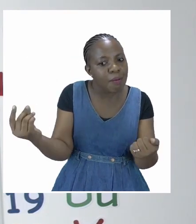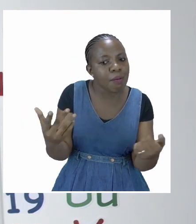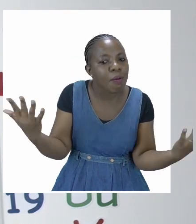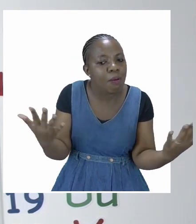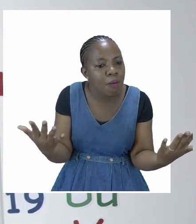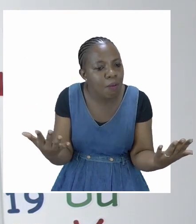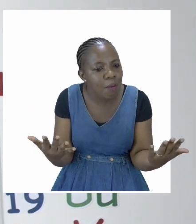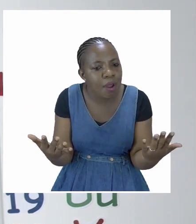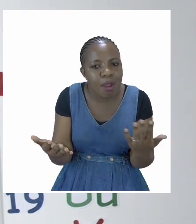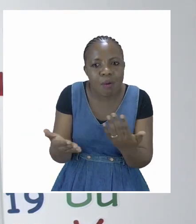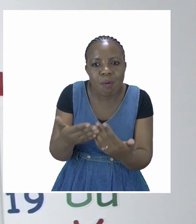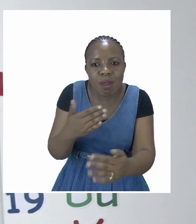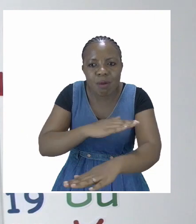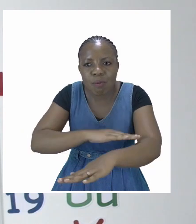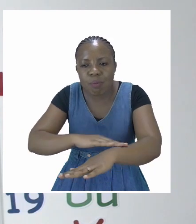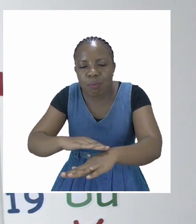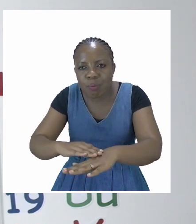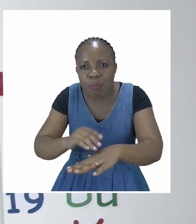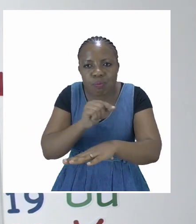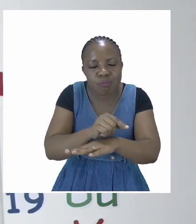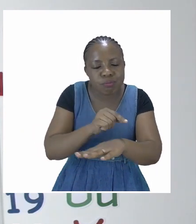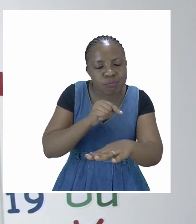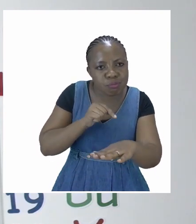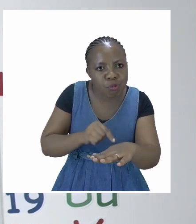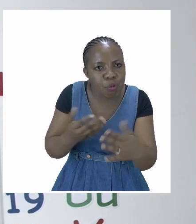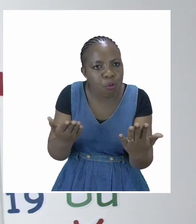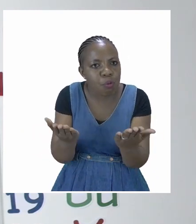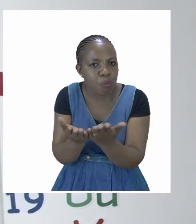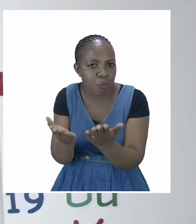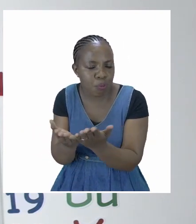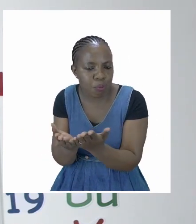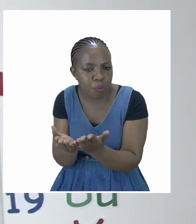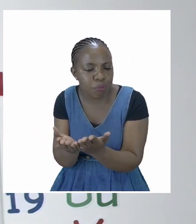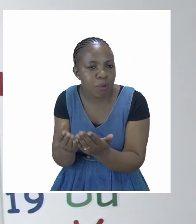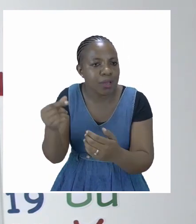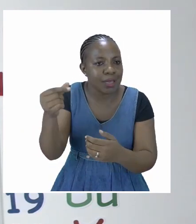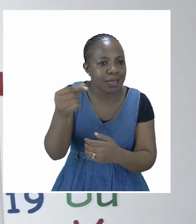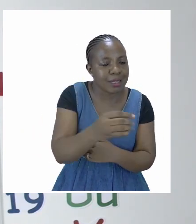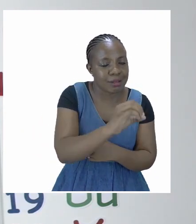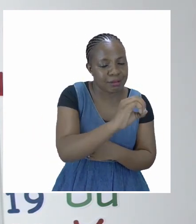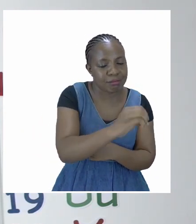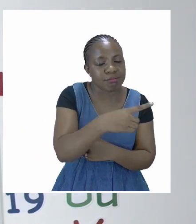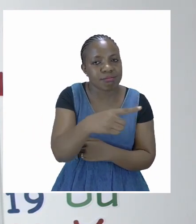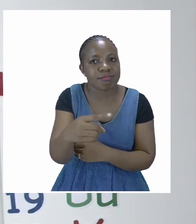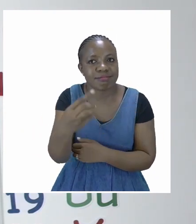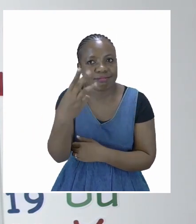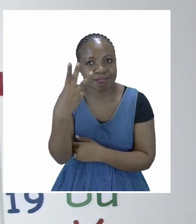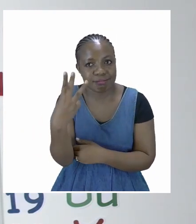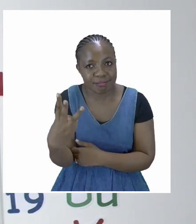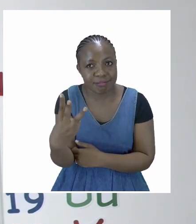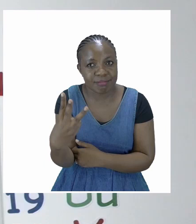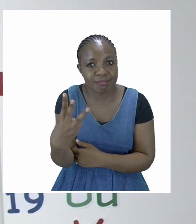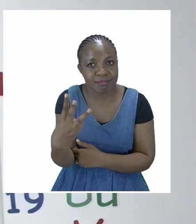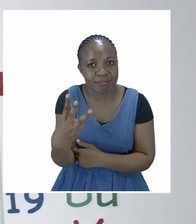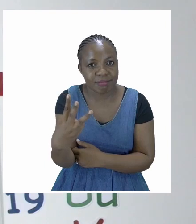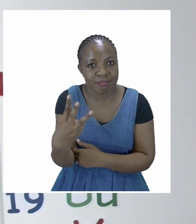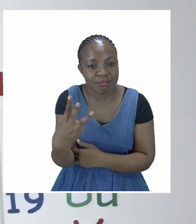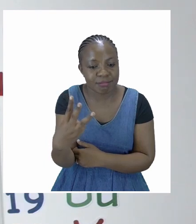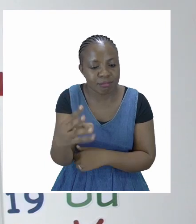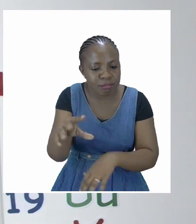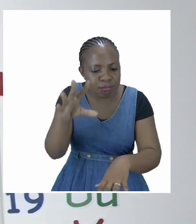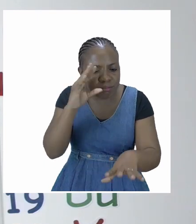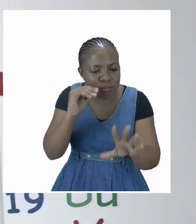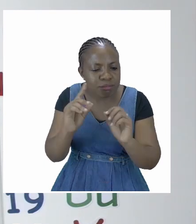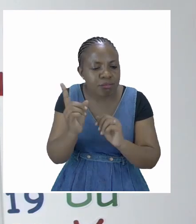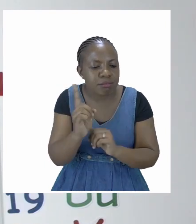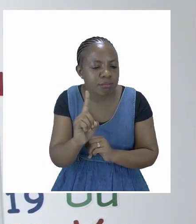to Thursday for pre-primary up until grade 3. The lessons are for listening